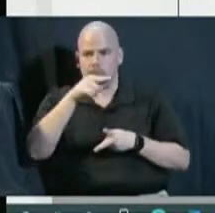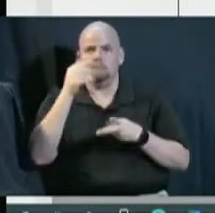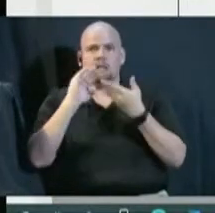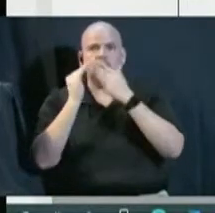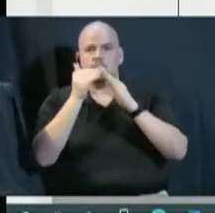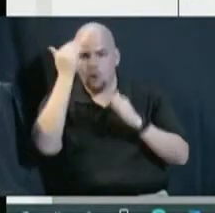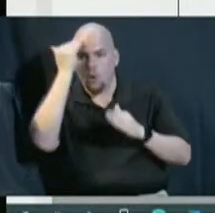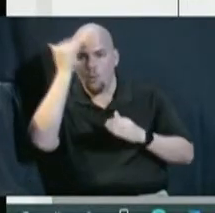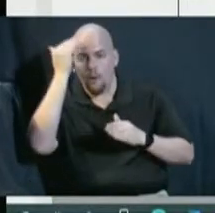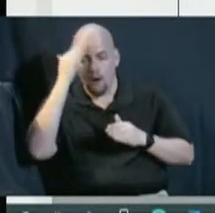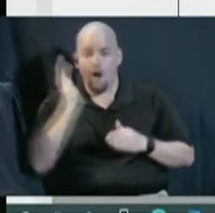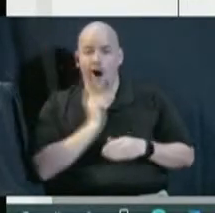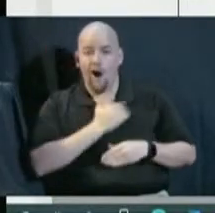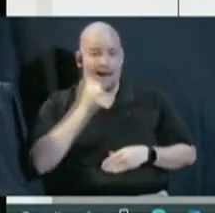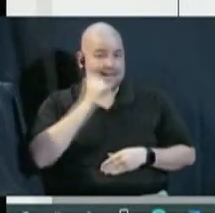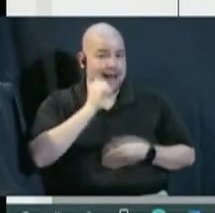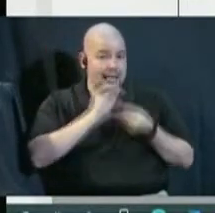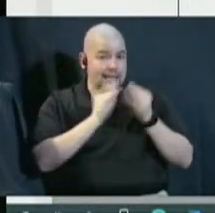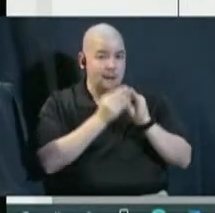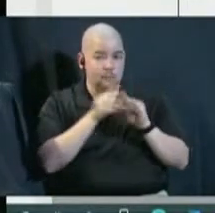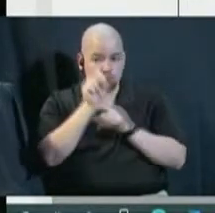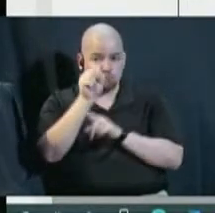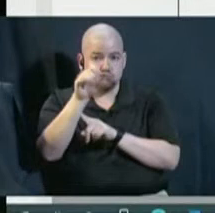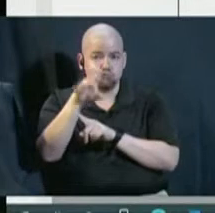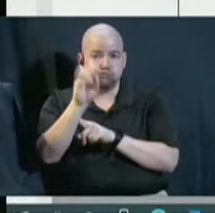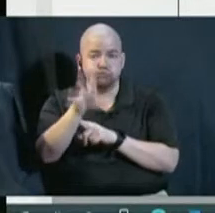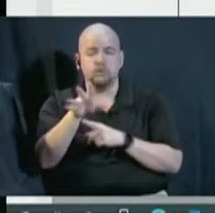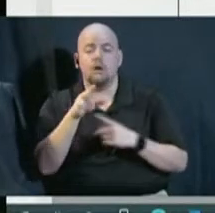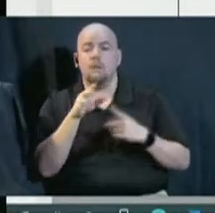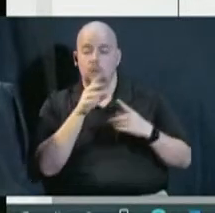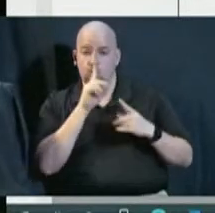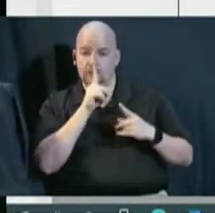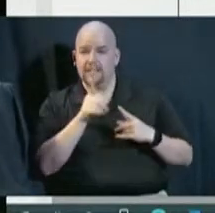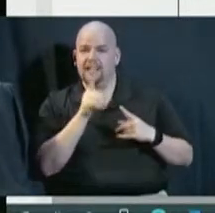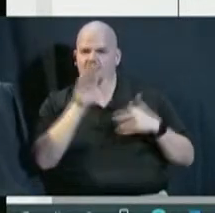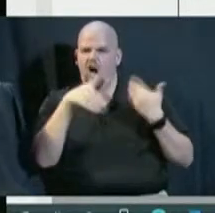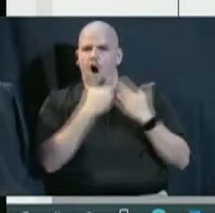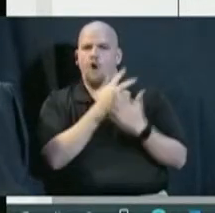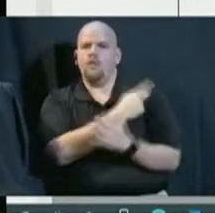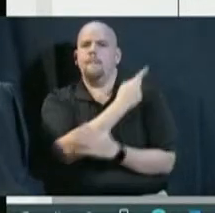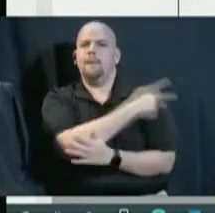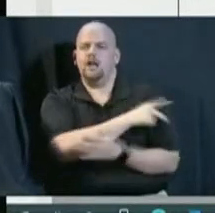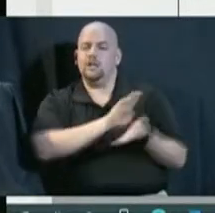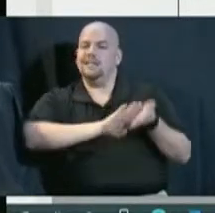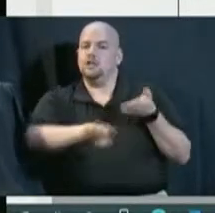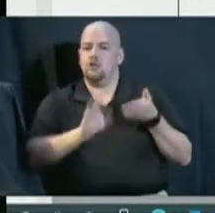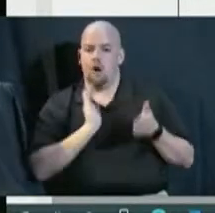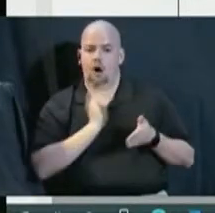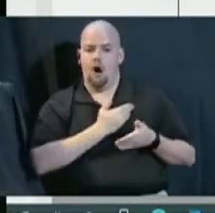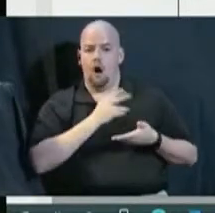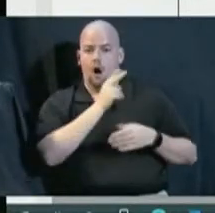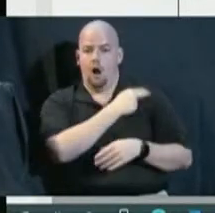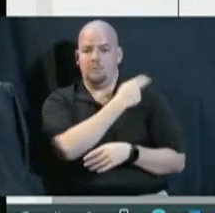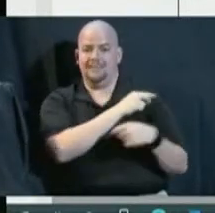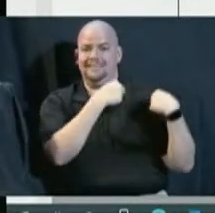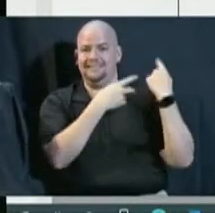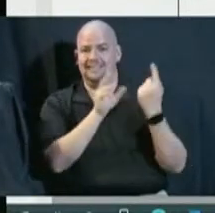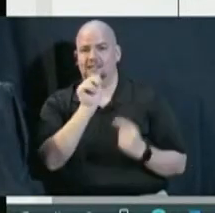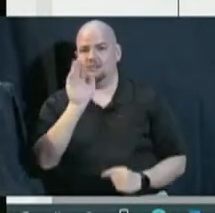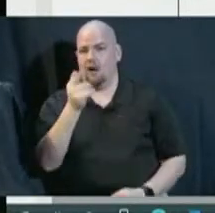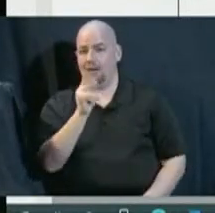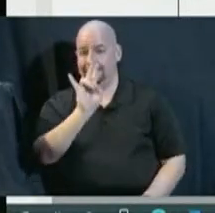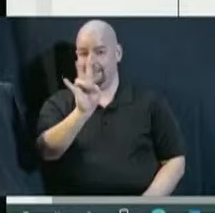We show our daily numbers, but what this does is these are all the patients that were discharged from our hospital since the 7th of